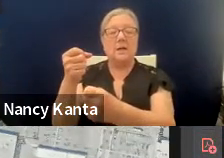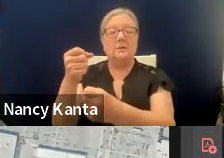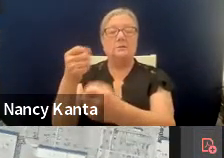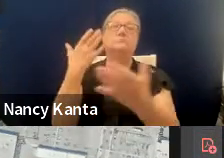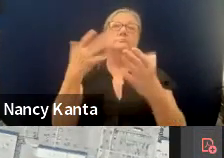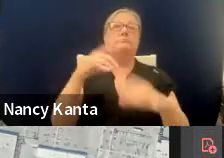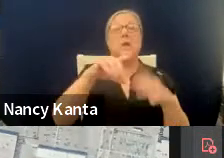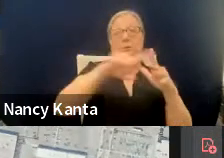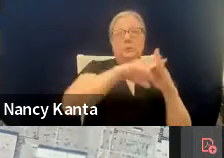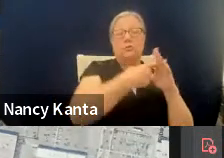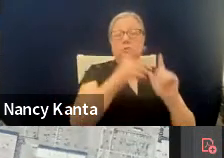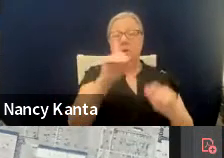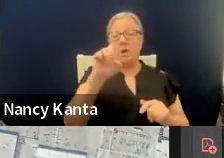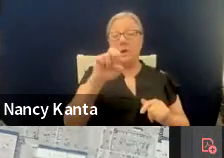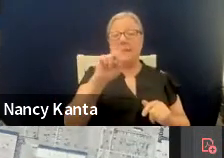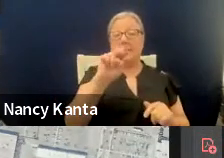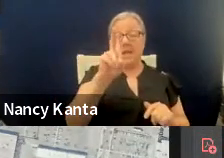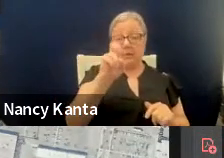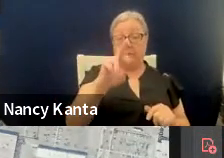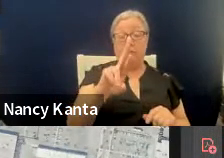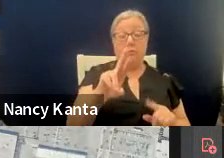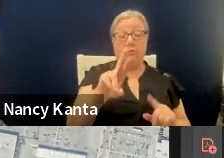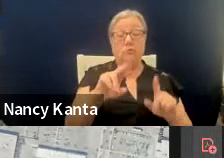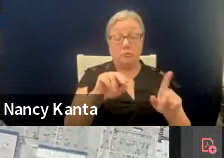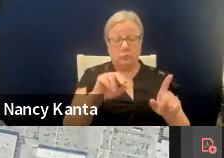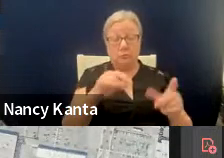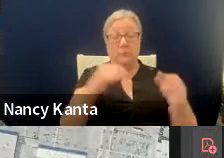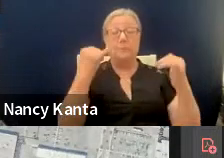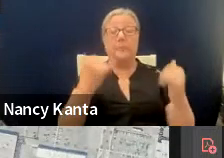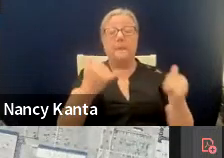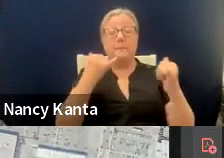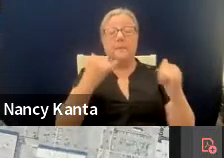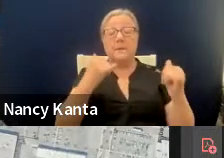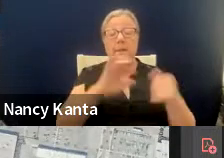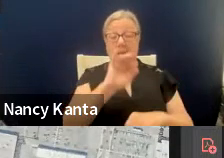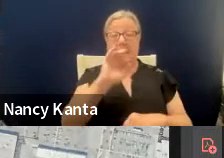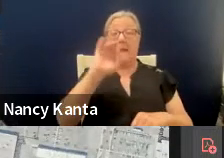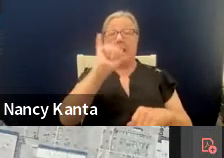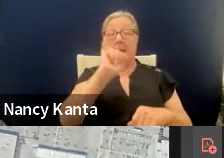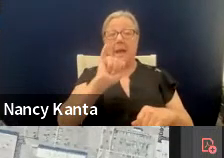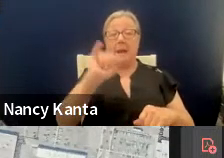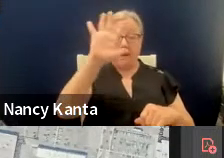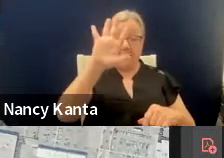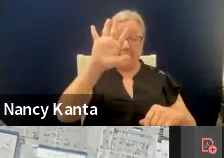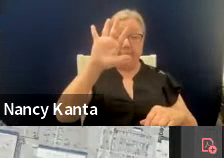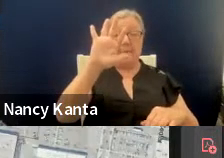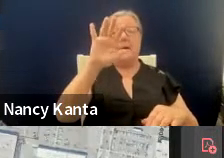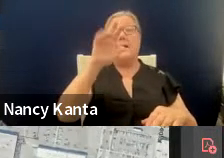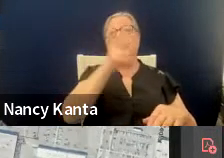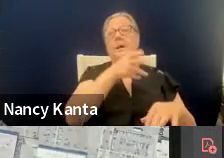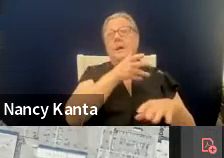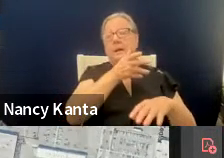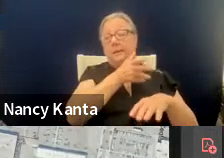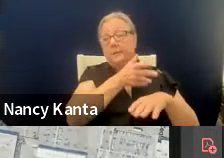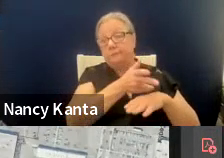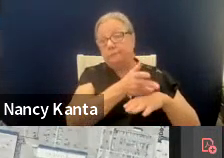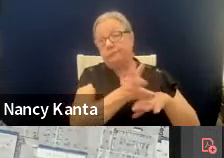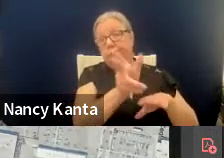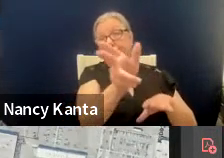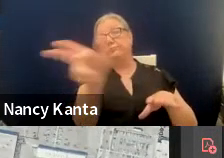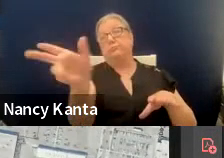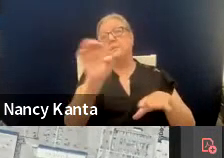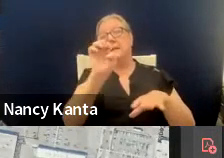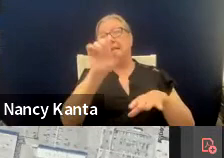instance, today you'd get on I-5, you'd come underneath and get on I-5, and you'd take an exit and get